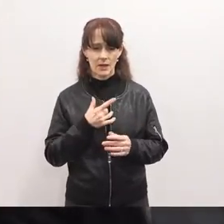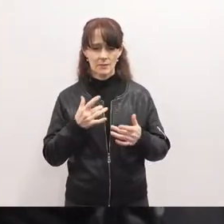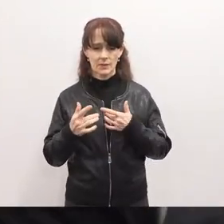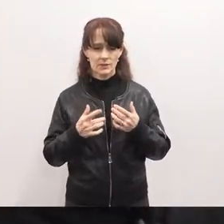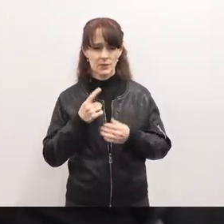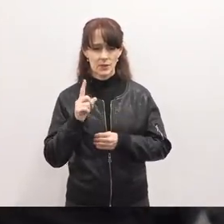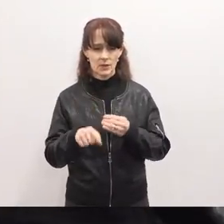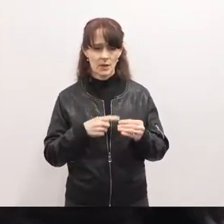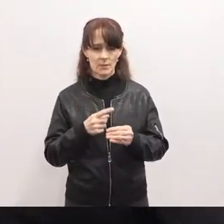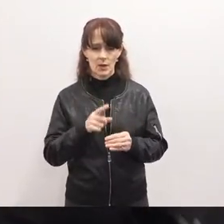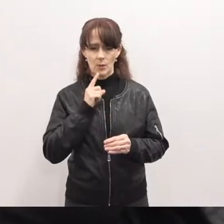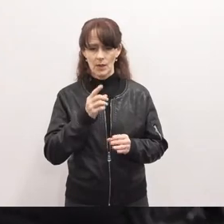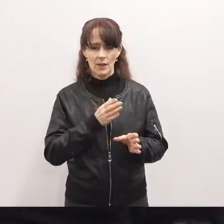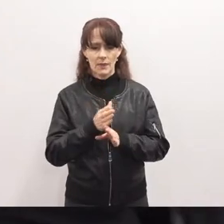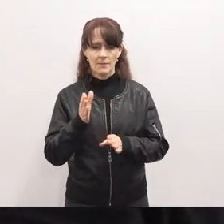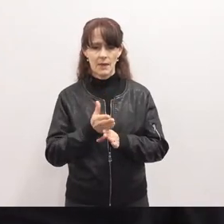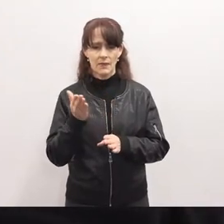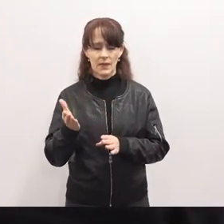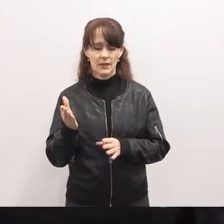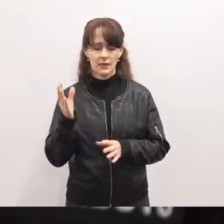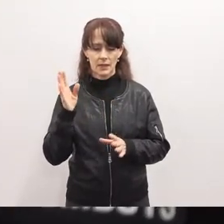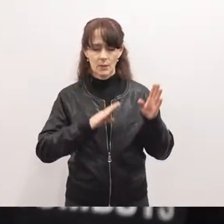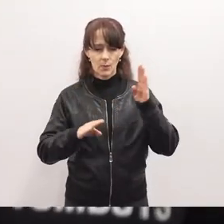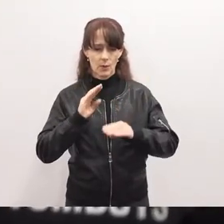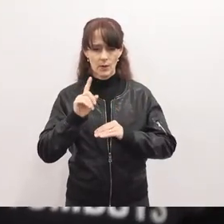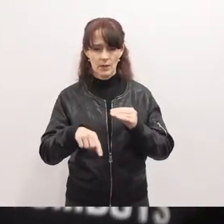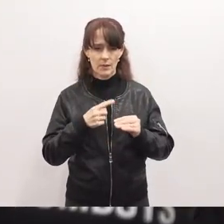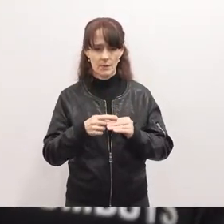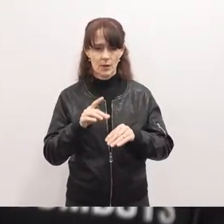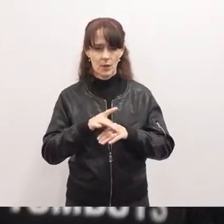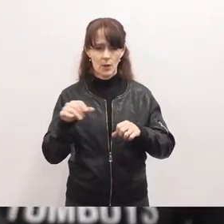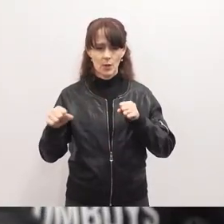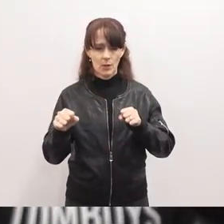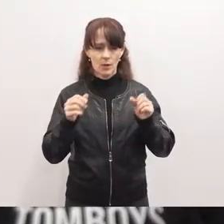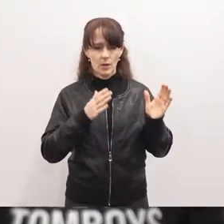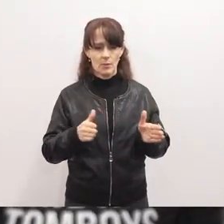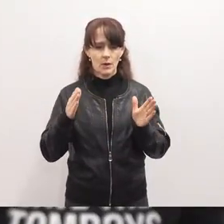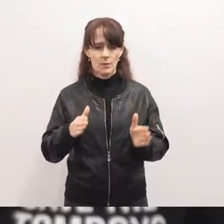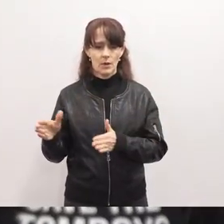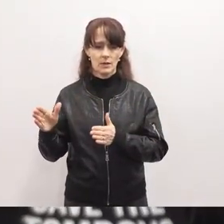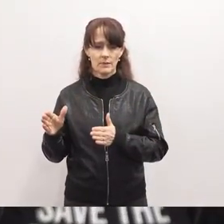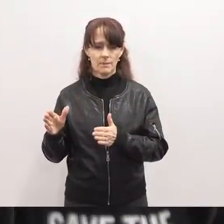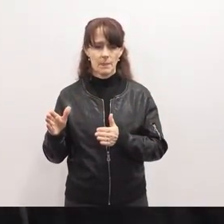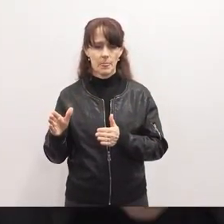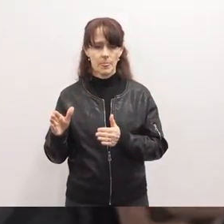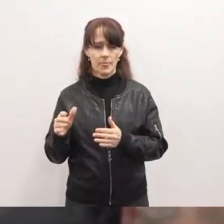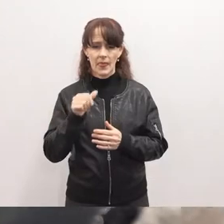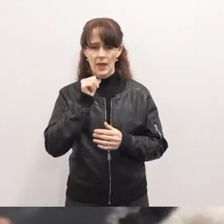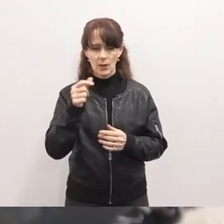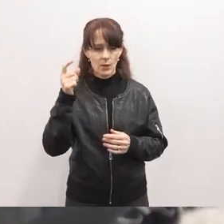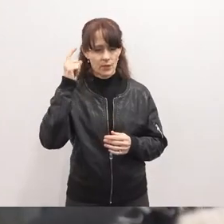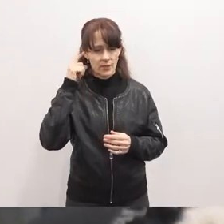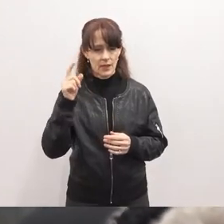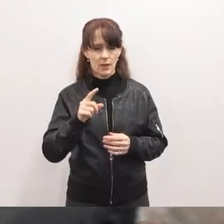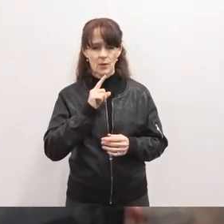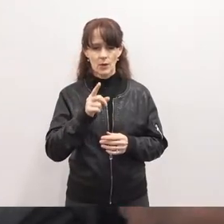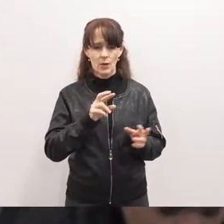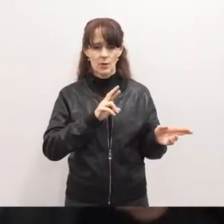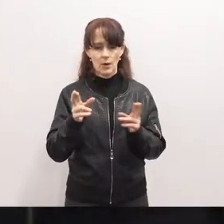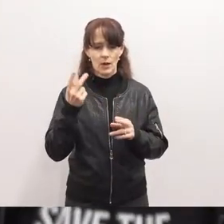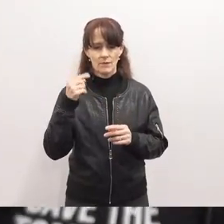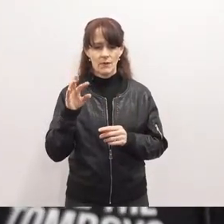is really the main thing I'm really concerned about is our earthquake preparation. I don't think we're necessarily ready for